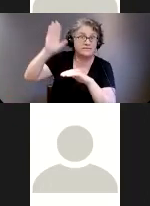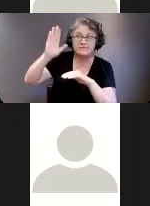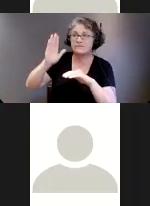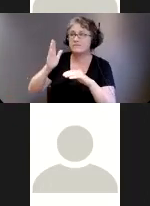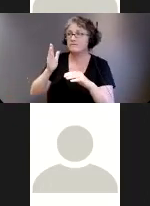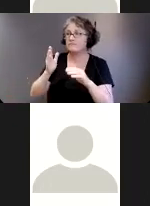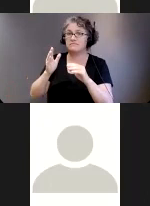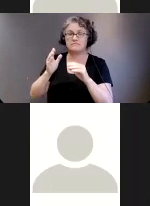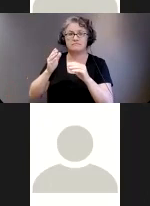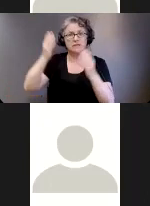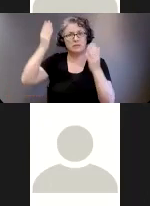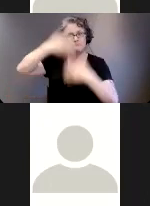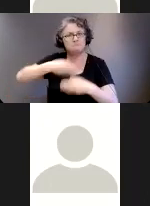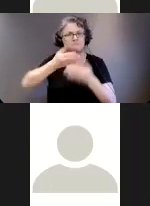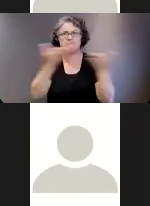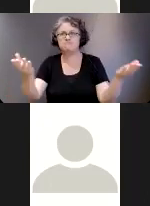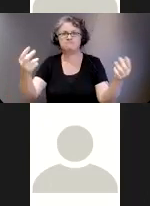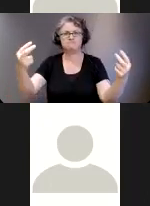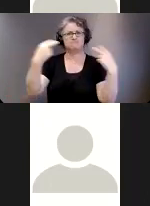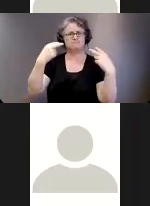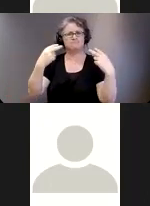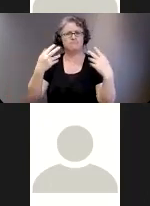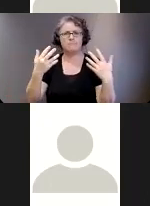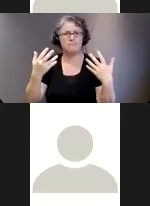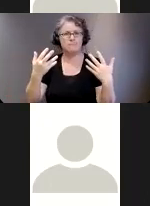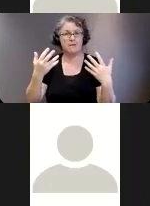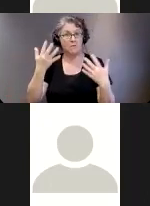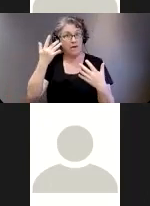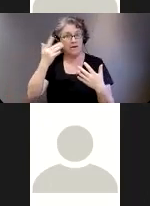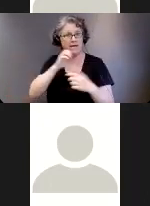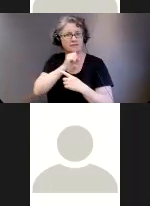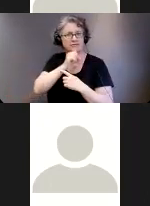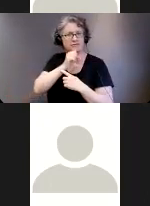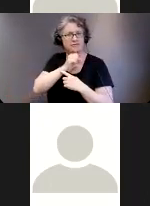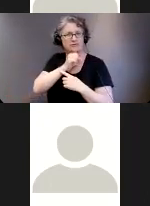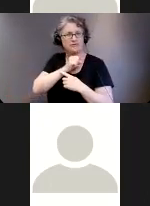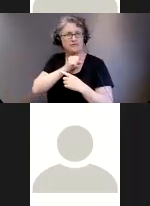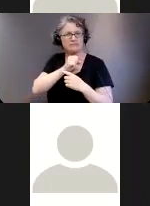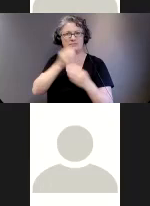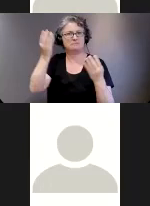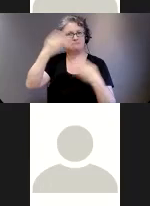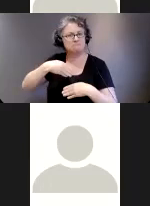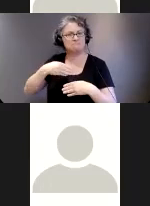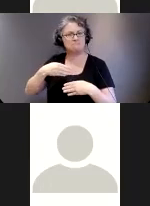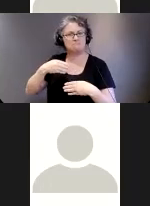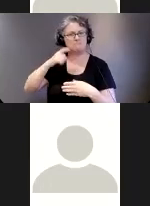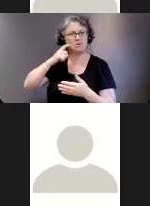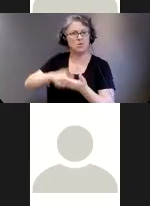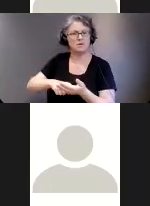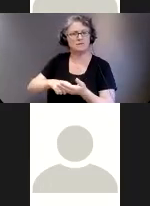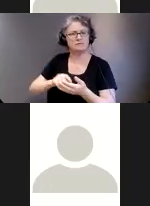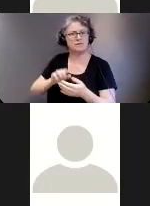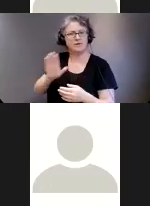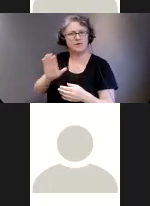further invisible as there's that compounded piece of age and older women and the invisibility